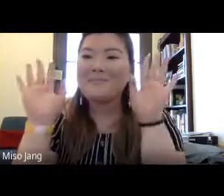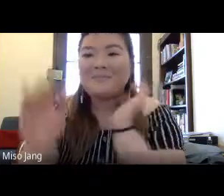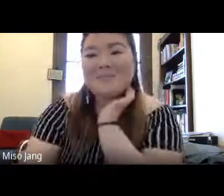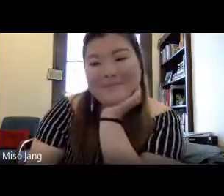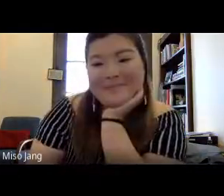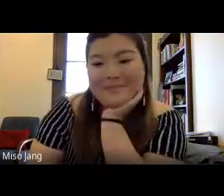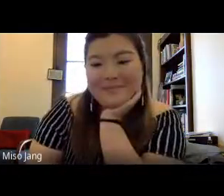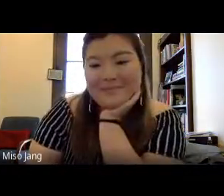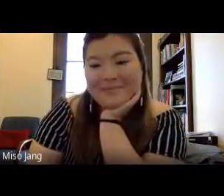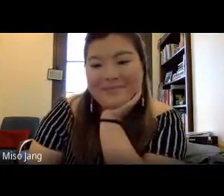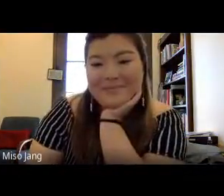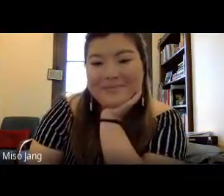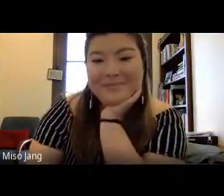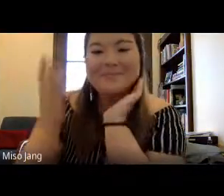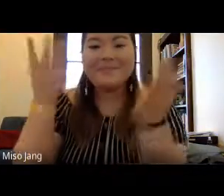Wednesday.